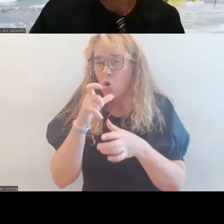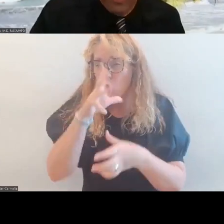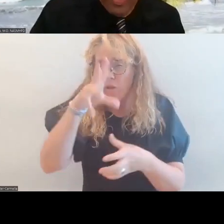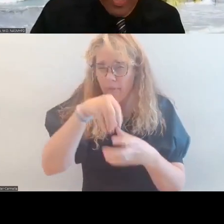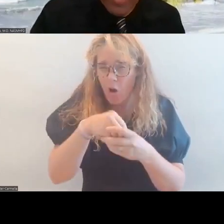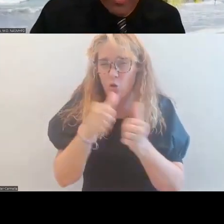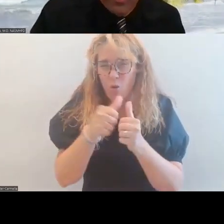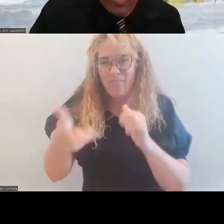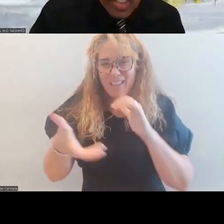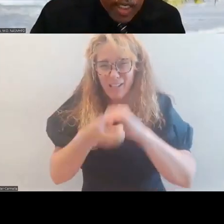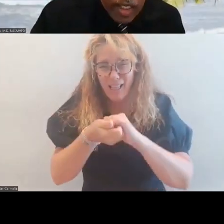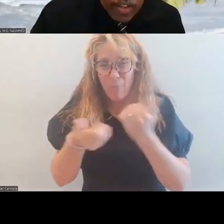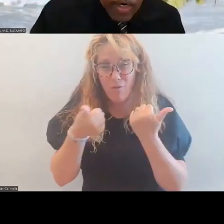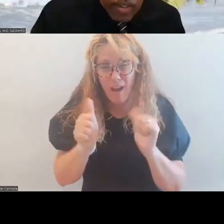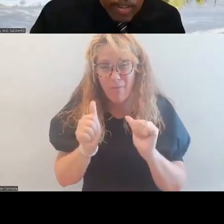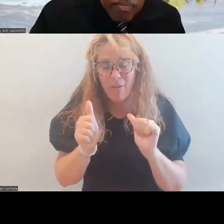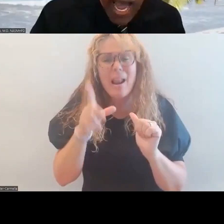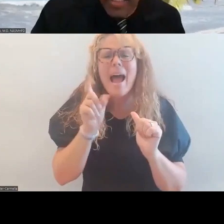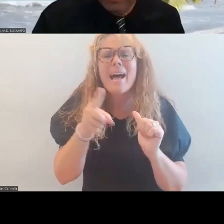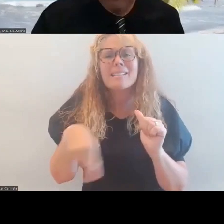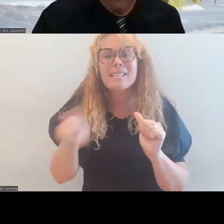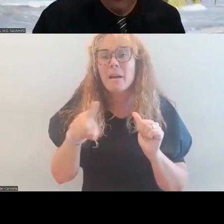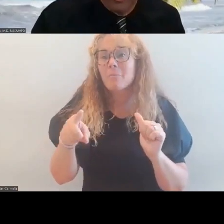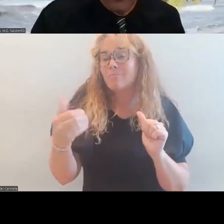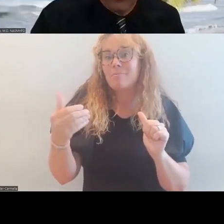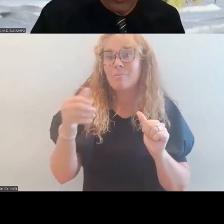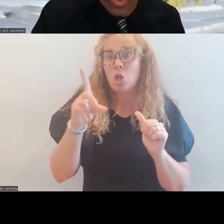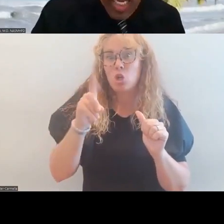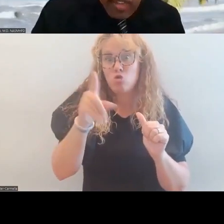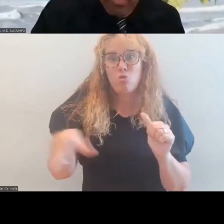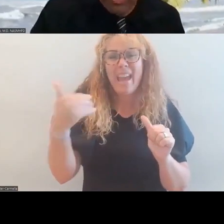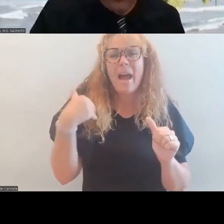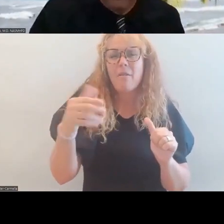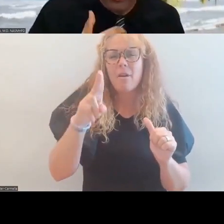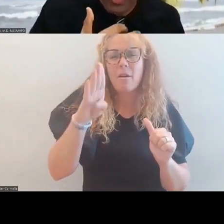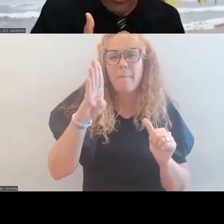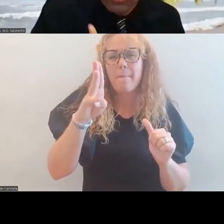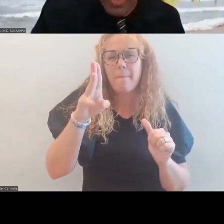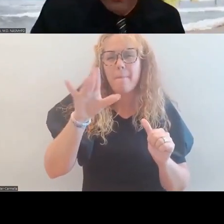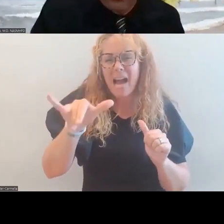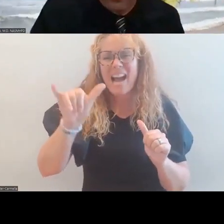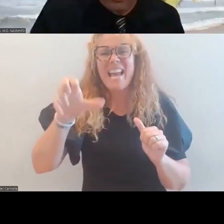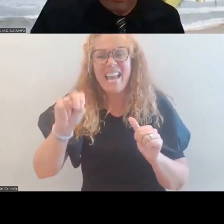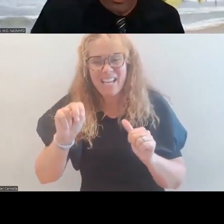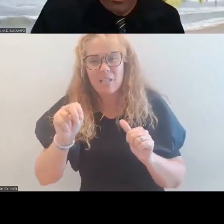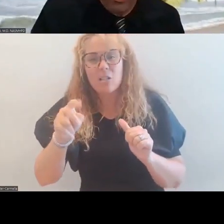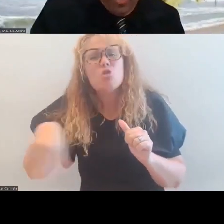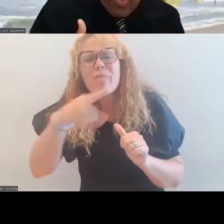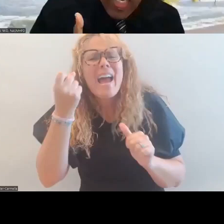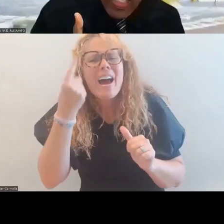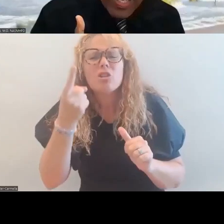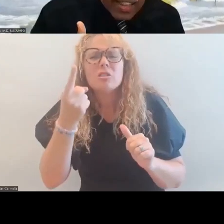collaborative effort, and that is there the buy-in? Do they understand the humility? Do they understand the